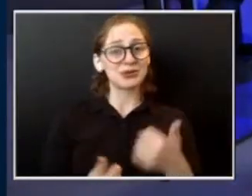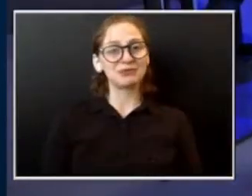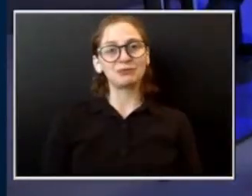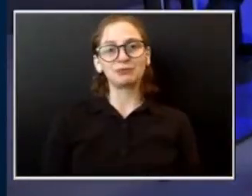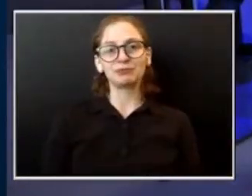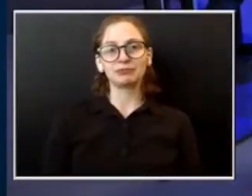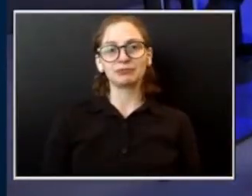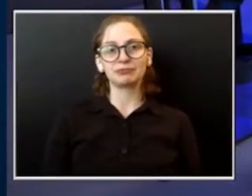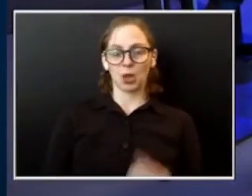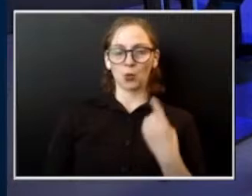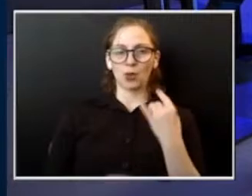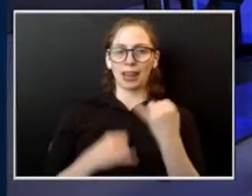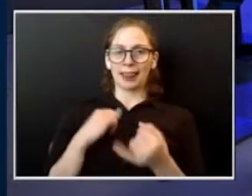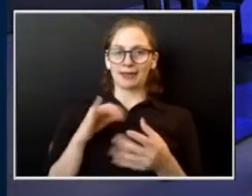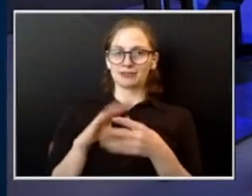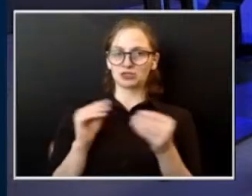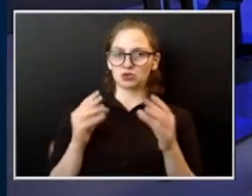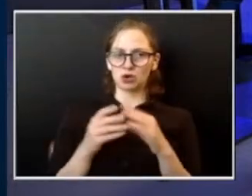Please.